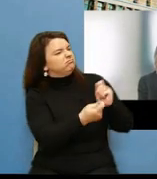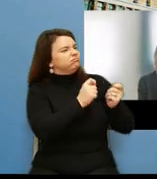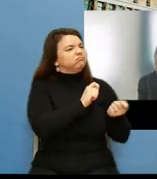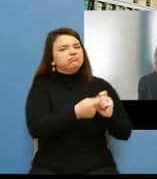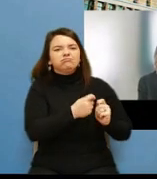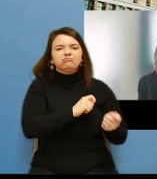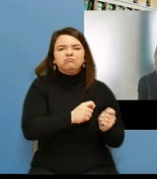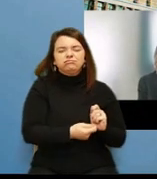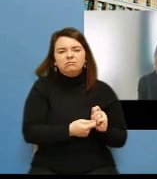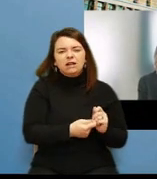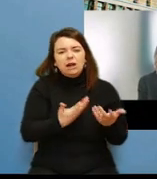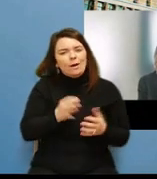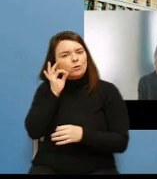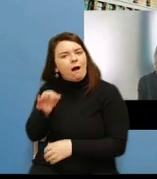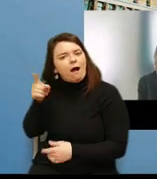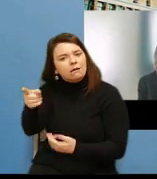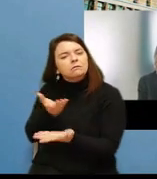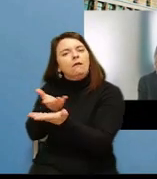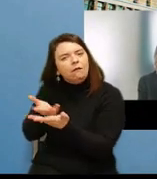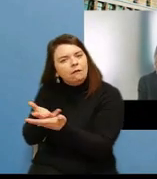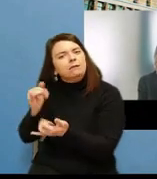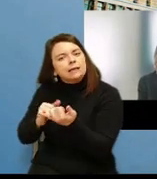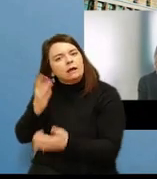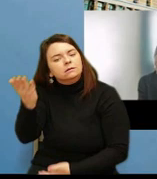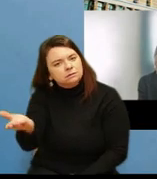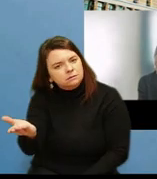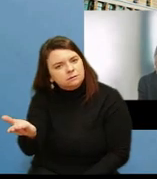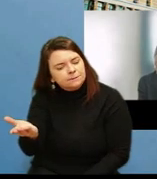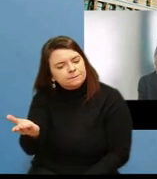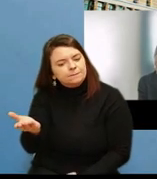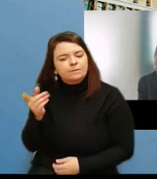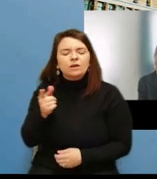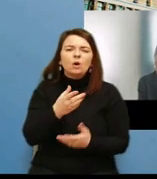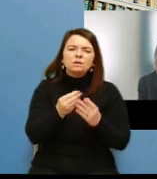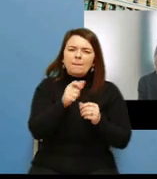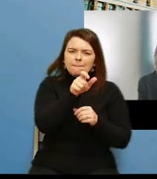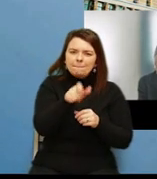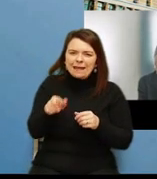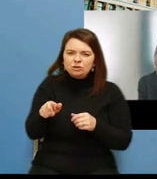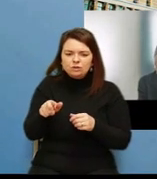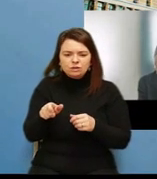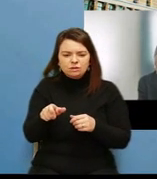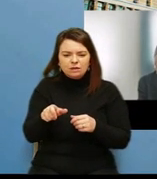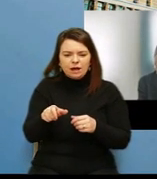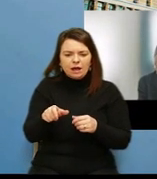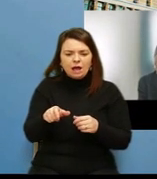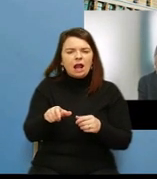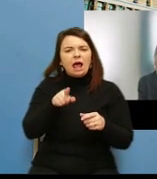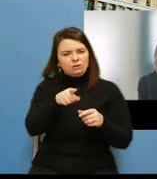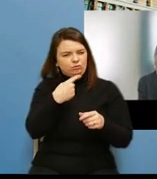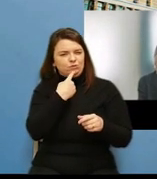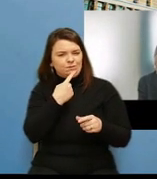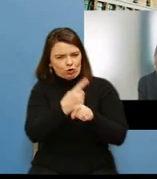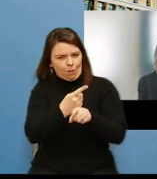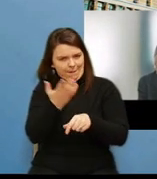your own website and making your own adaptations. And the point that you were making, Andrew, which is a really valid and pertinent one, is about patients